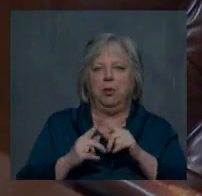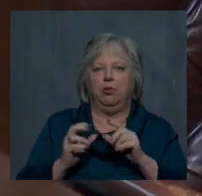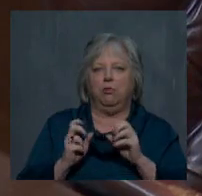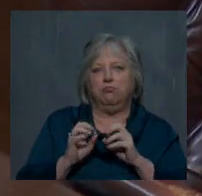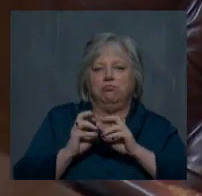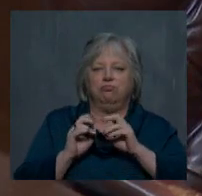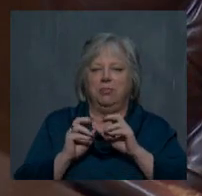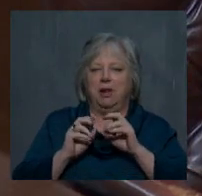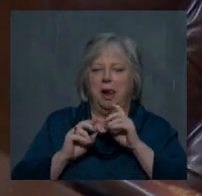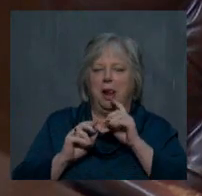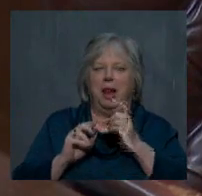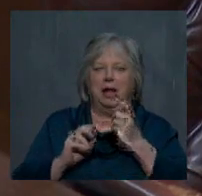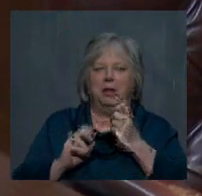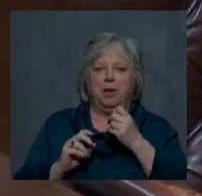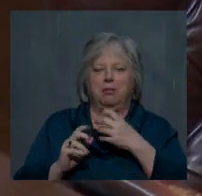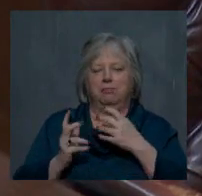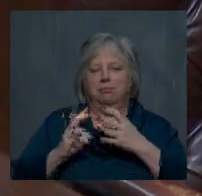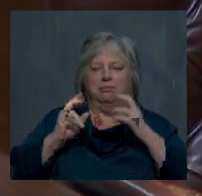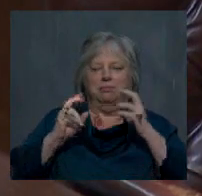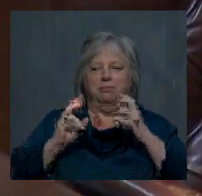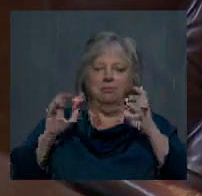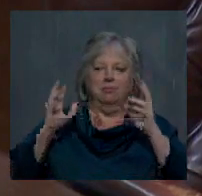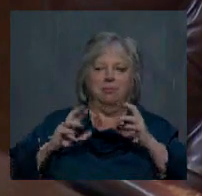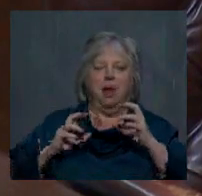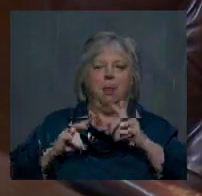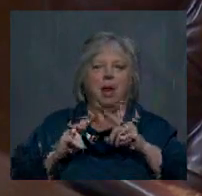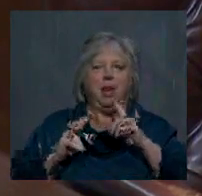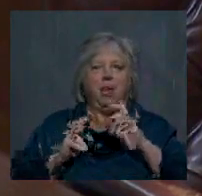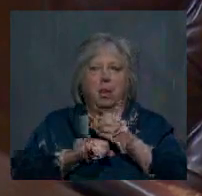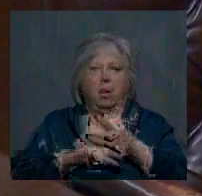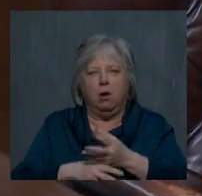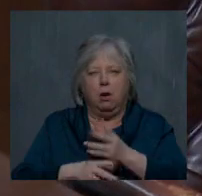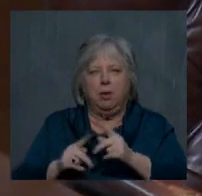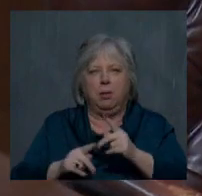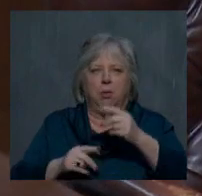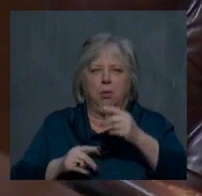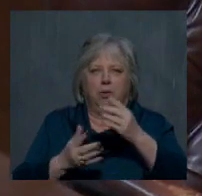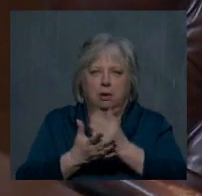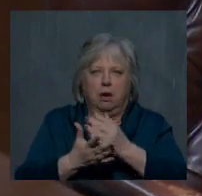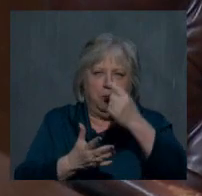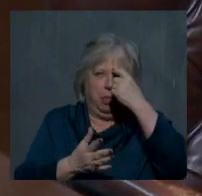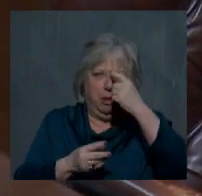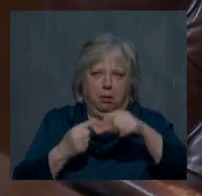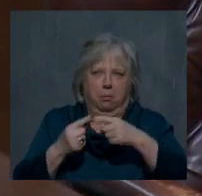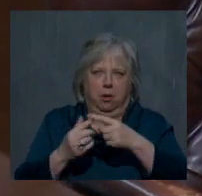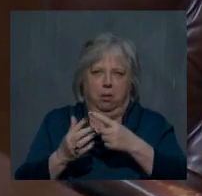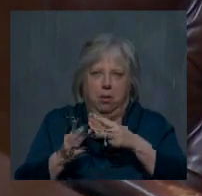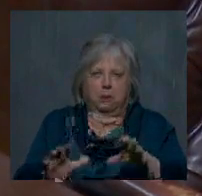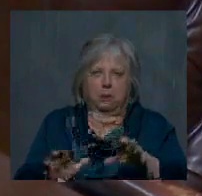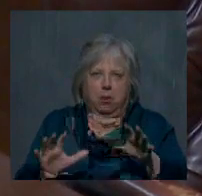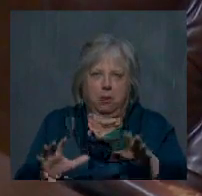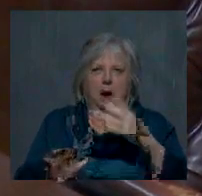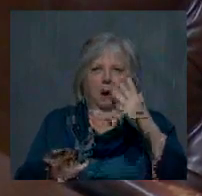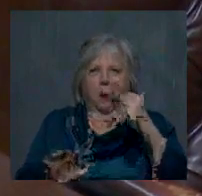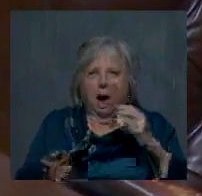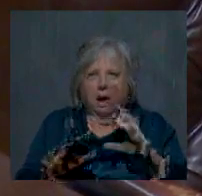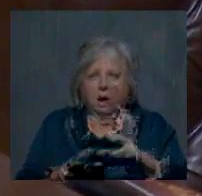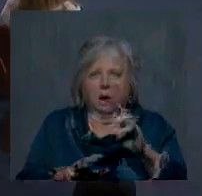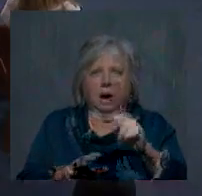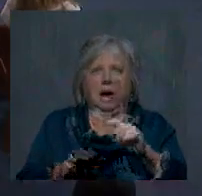They need people what we're doing, it better.